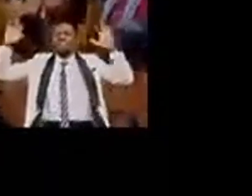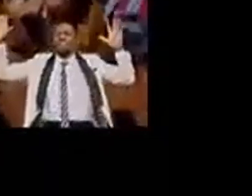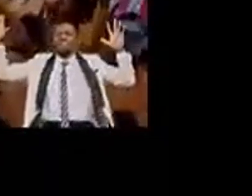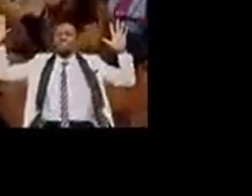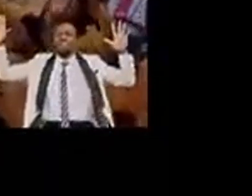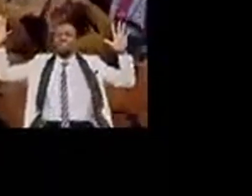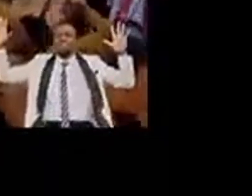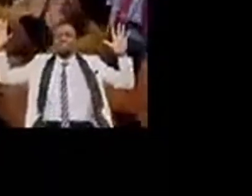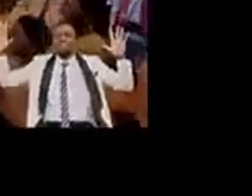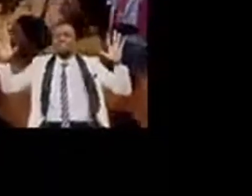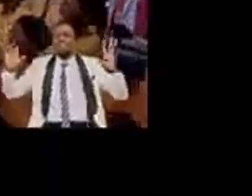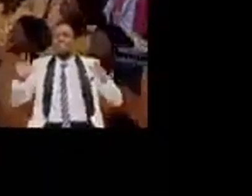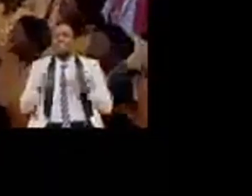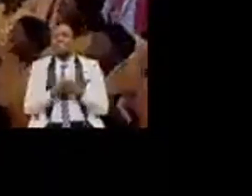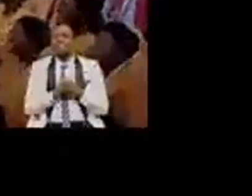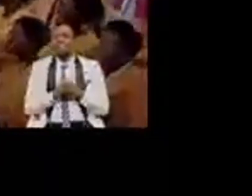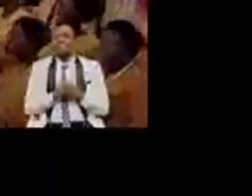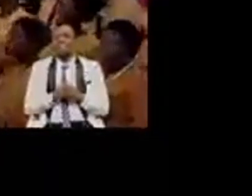Lord!